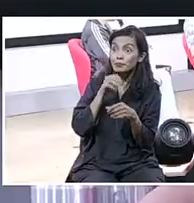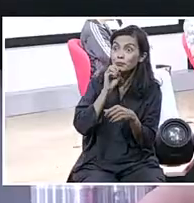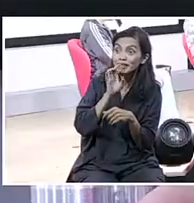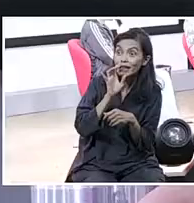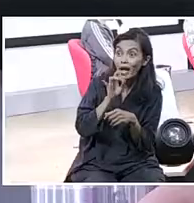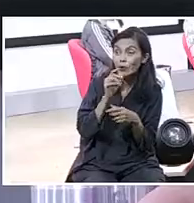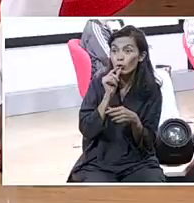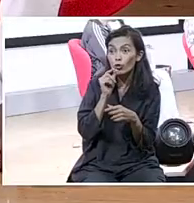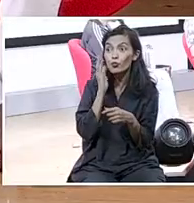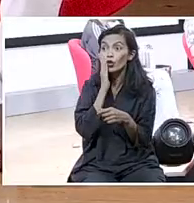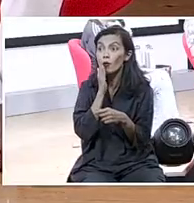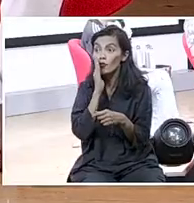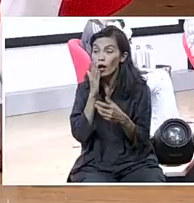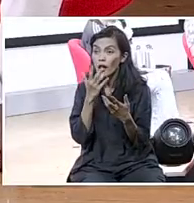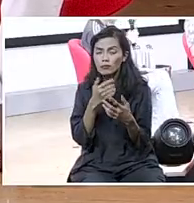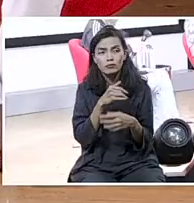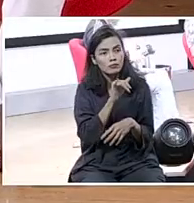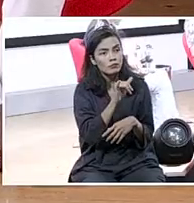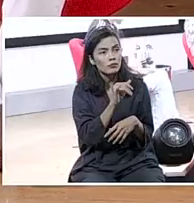actually. I think,